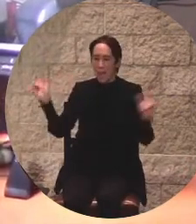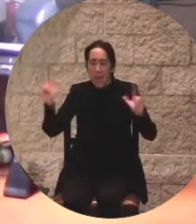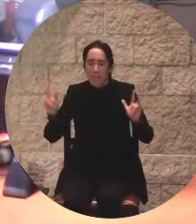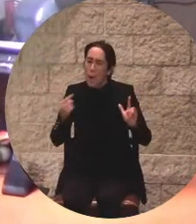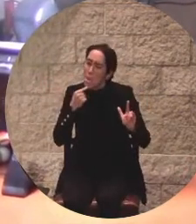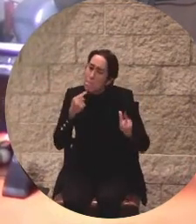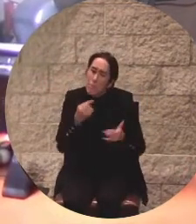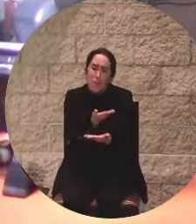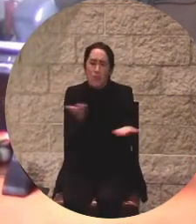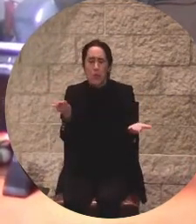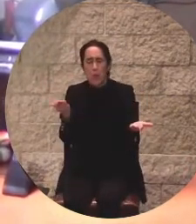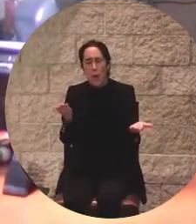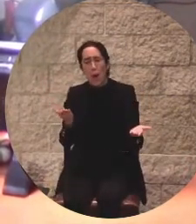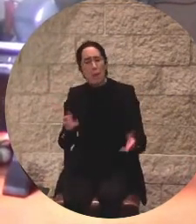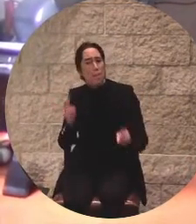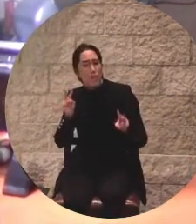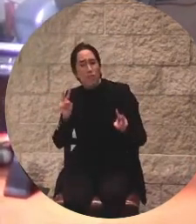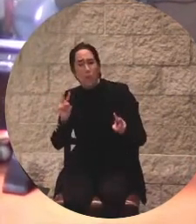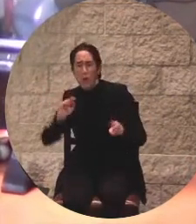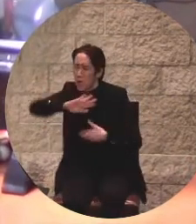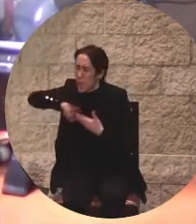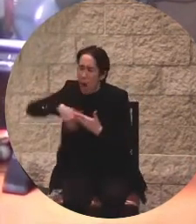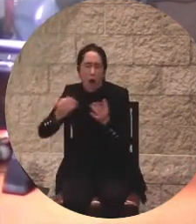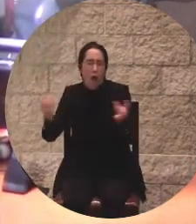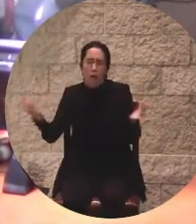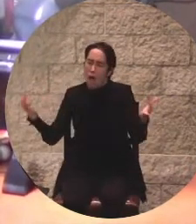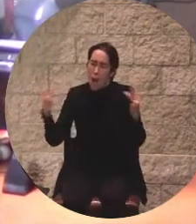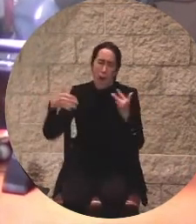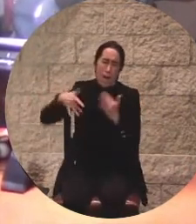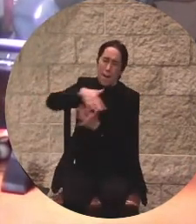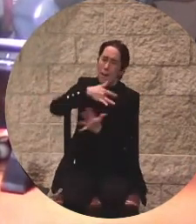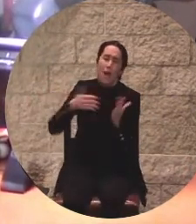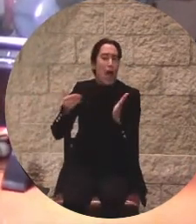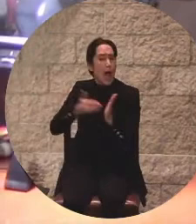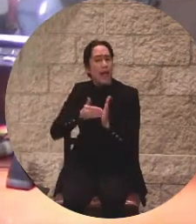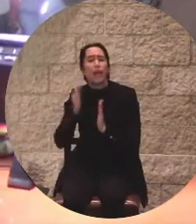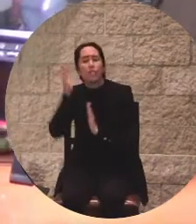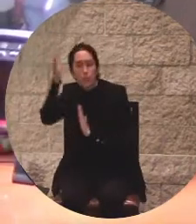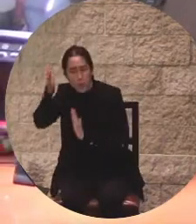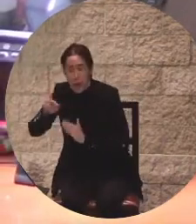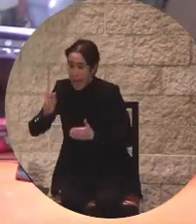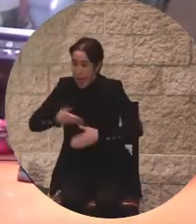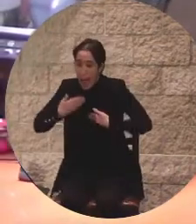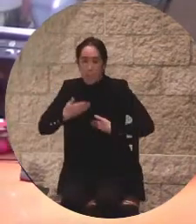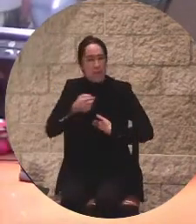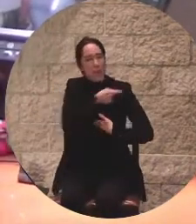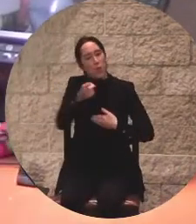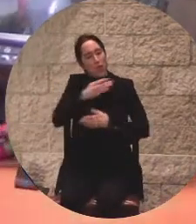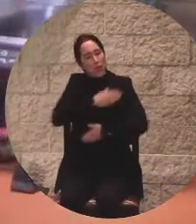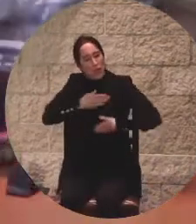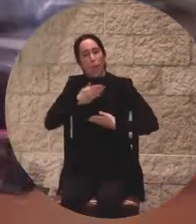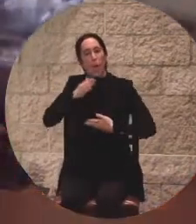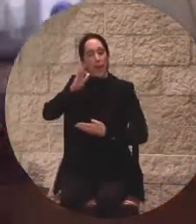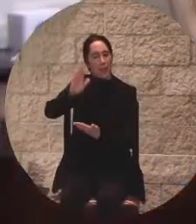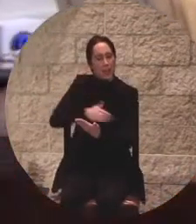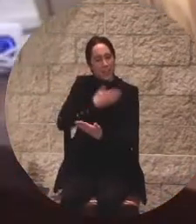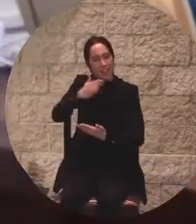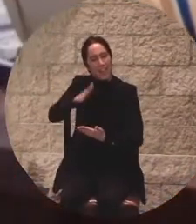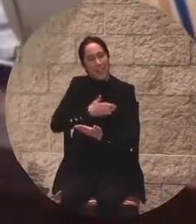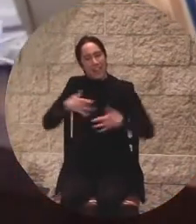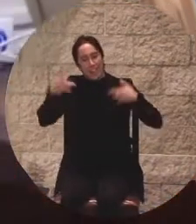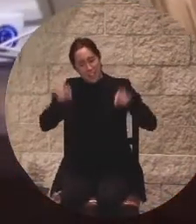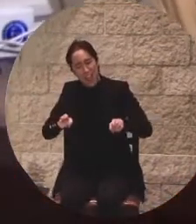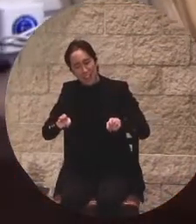to be back together. So glad you're at the concert. I'm watching too, at home. Blessings. Okay,